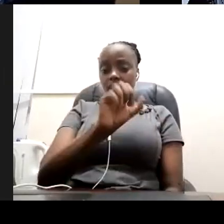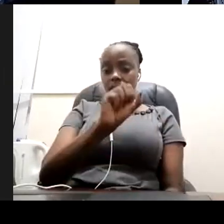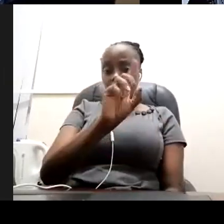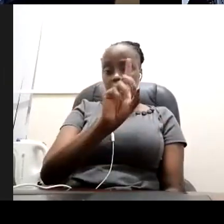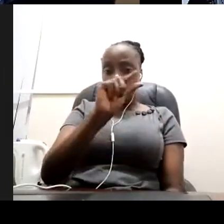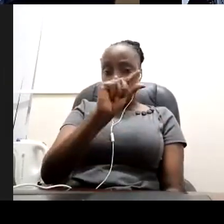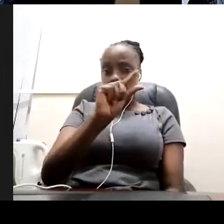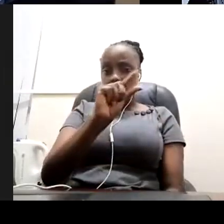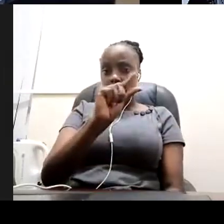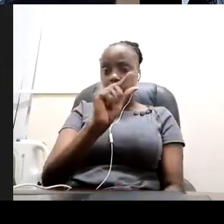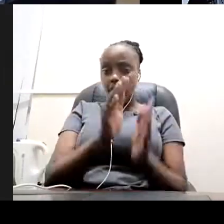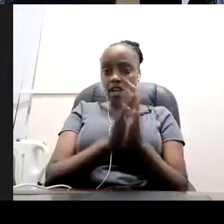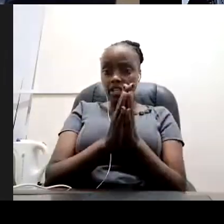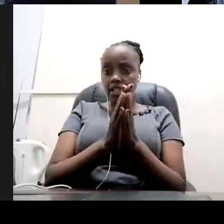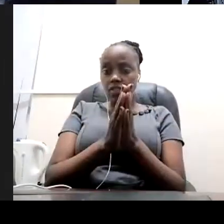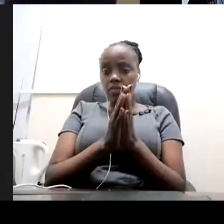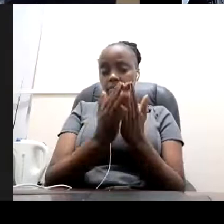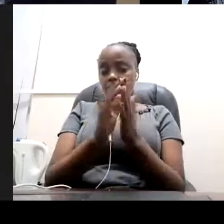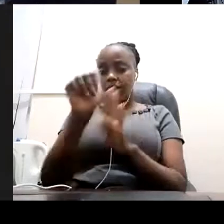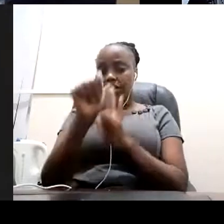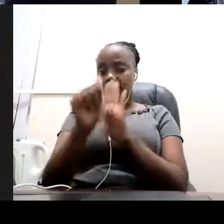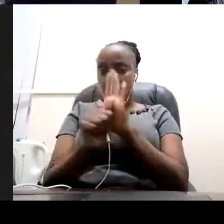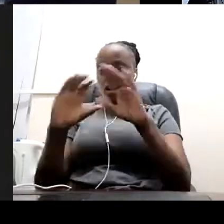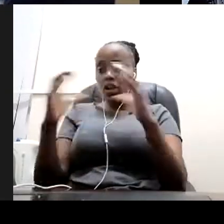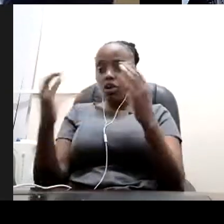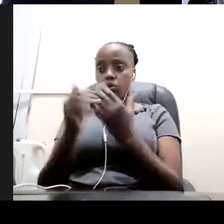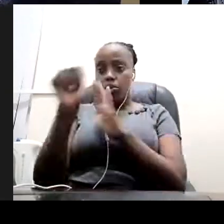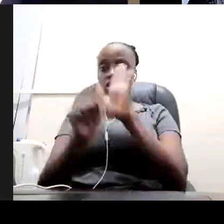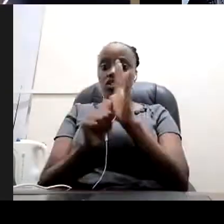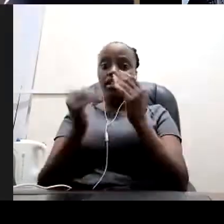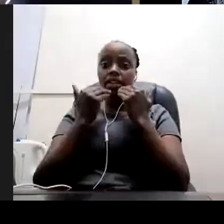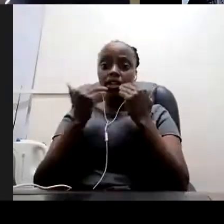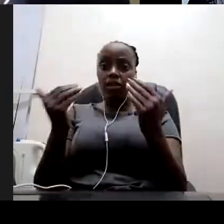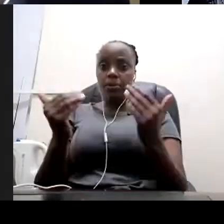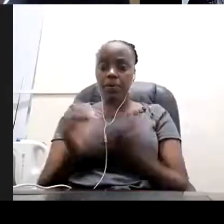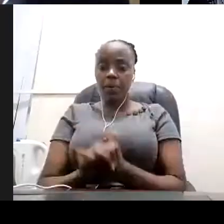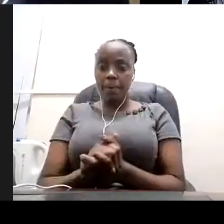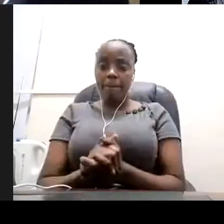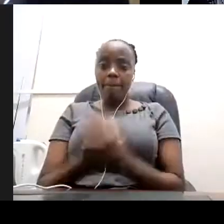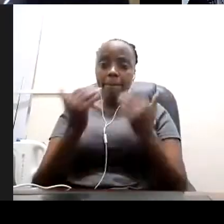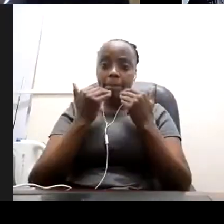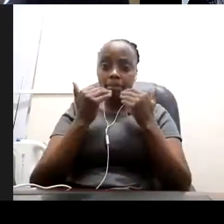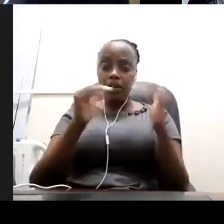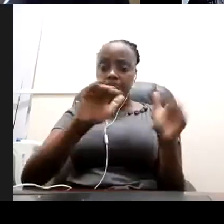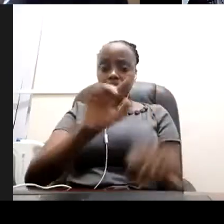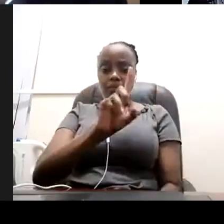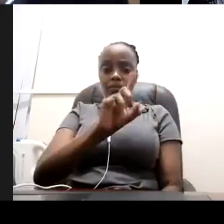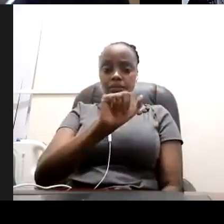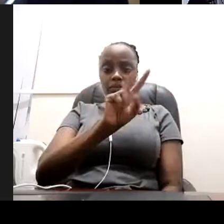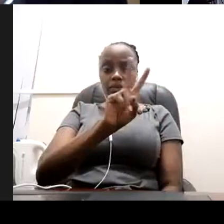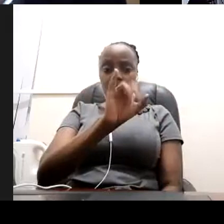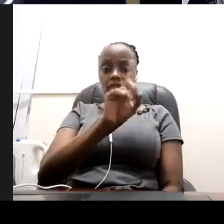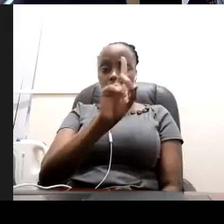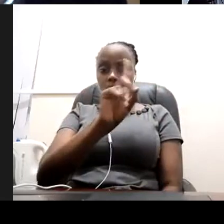new urban age agenda and others. Thank you. Thank you, Rosario. David, one question for you.